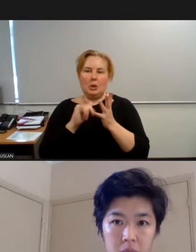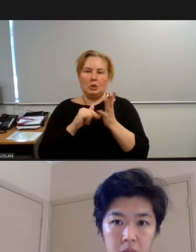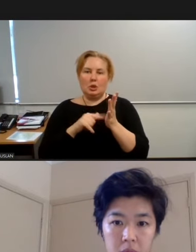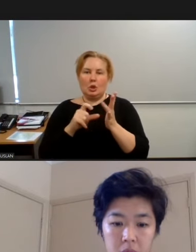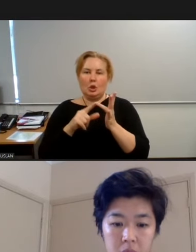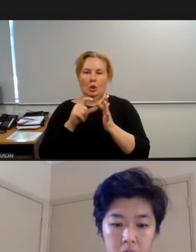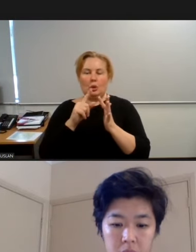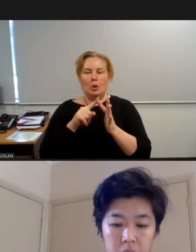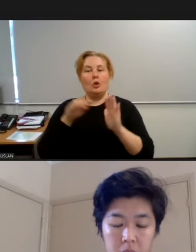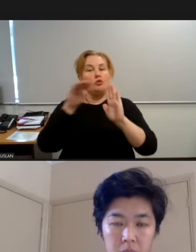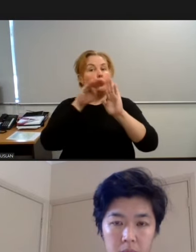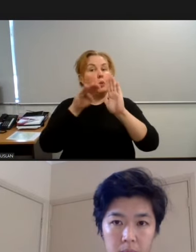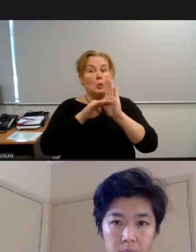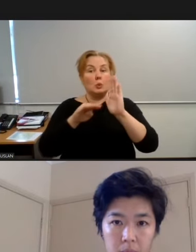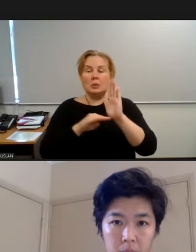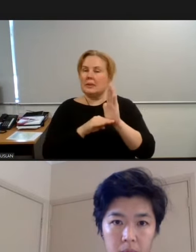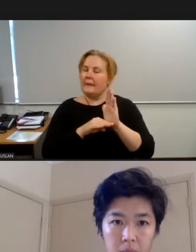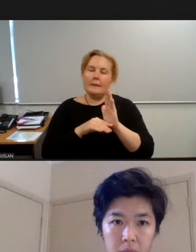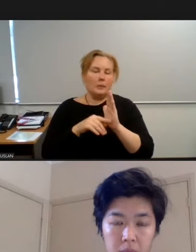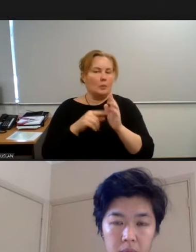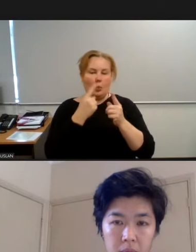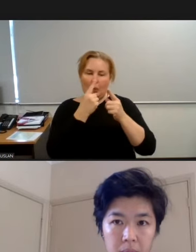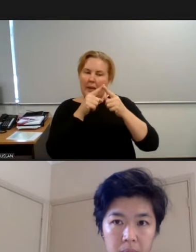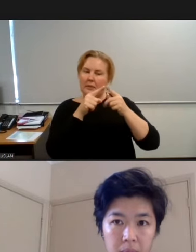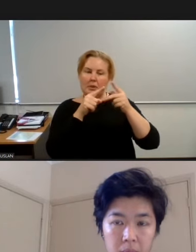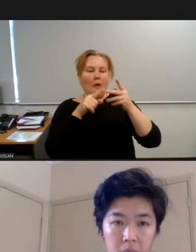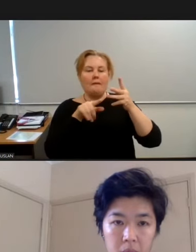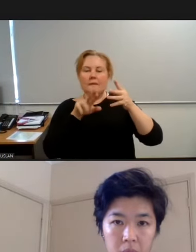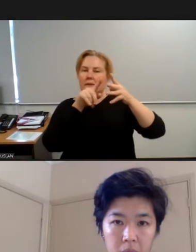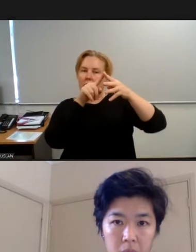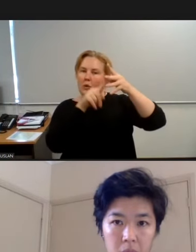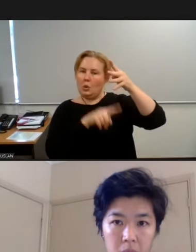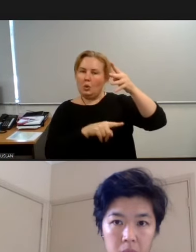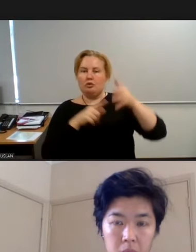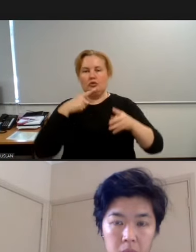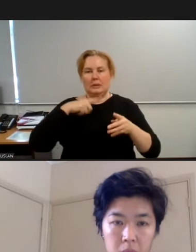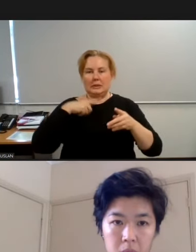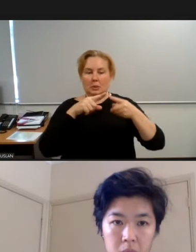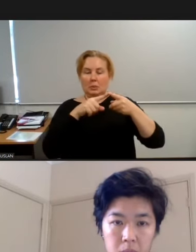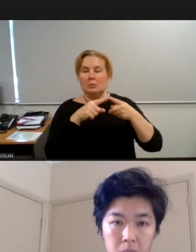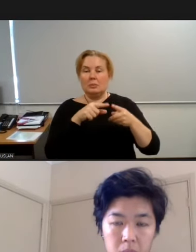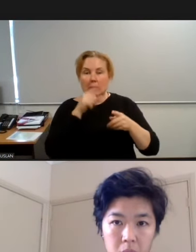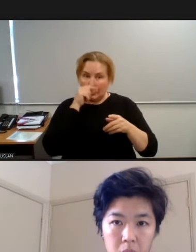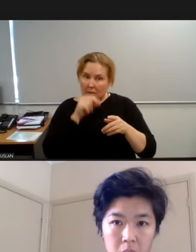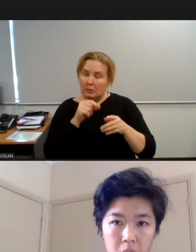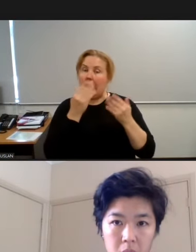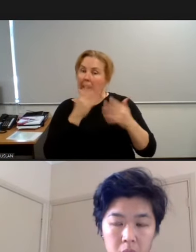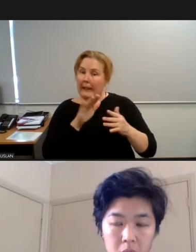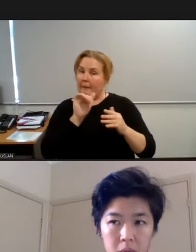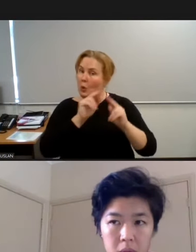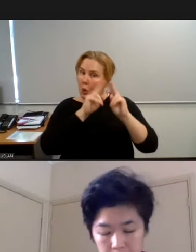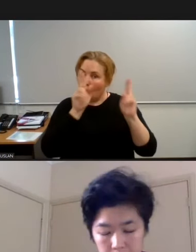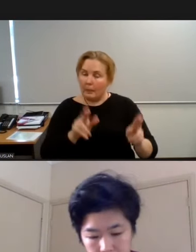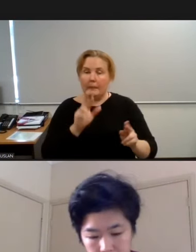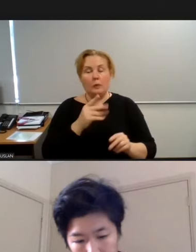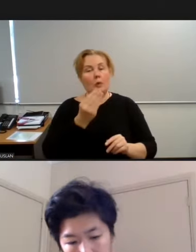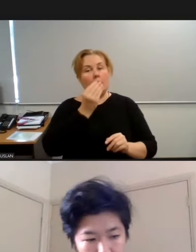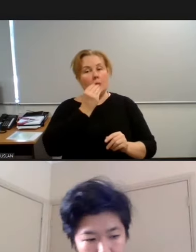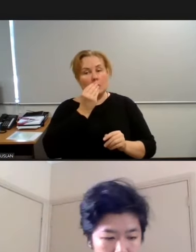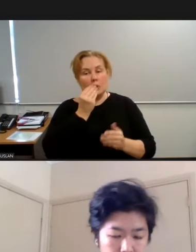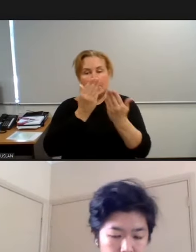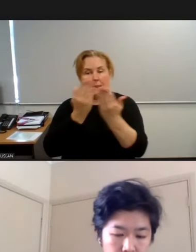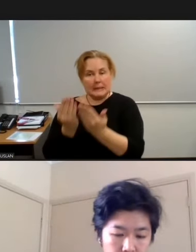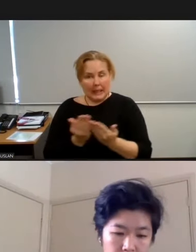reasons. So those are, just as a reminder, for food, study and work, for shopping for food